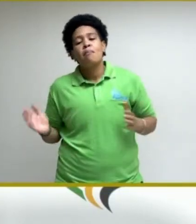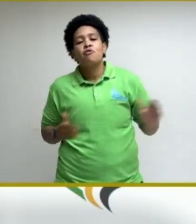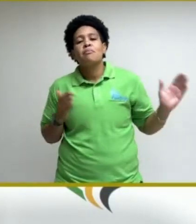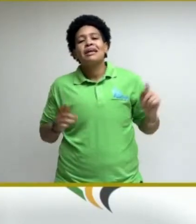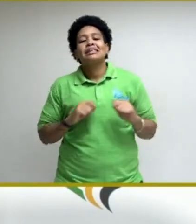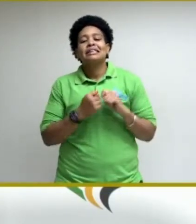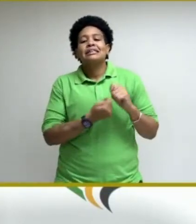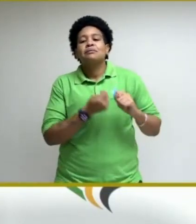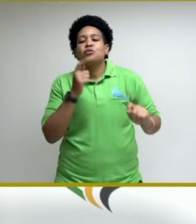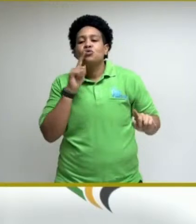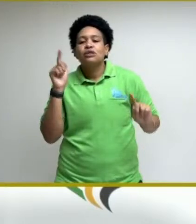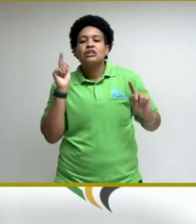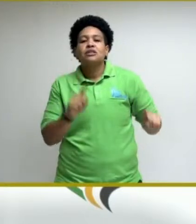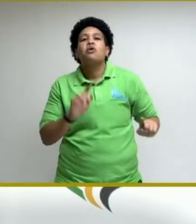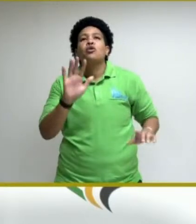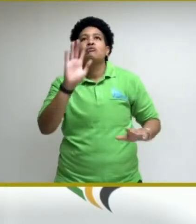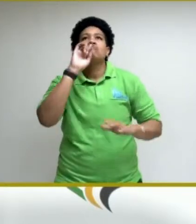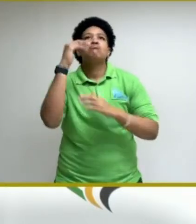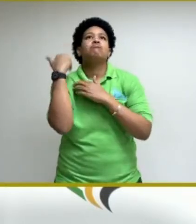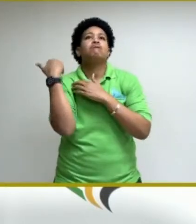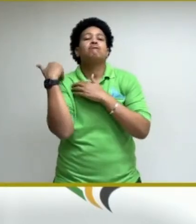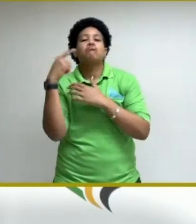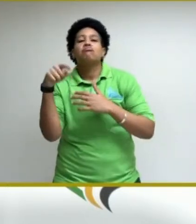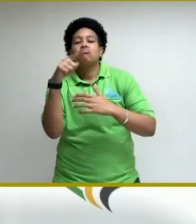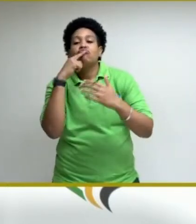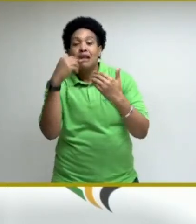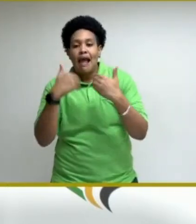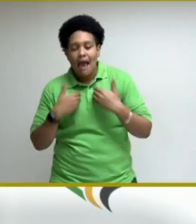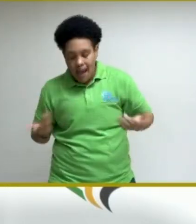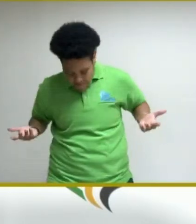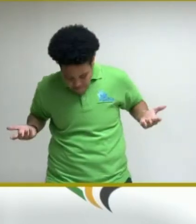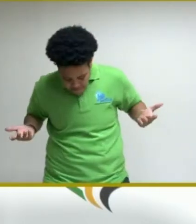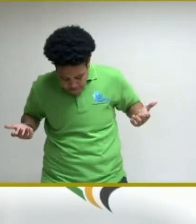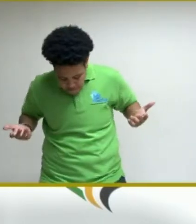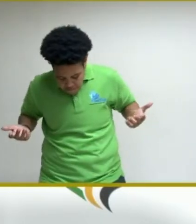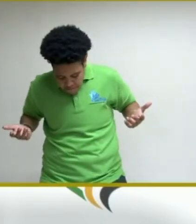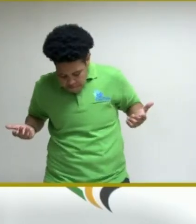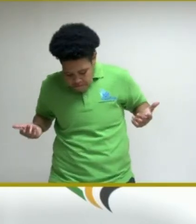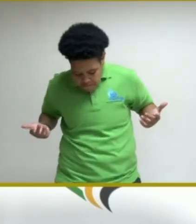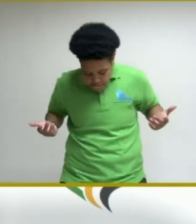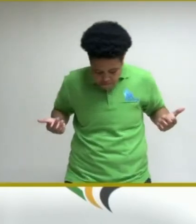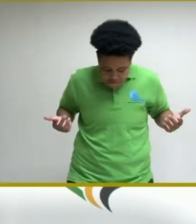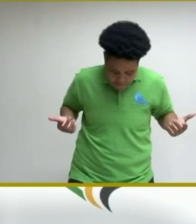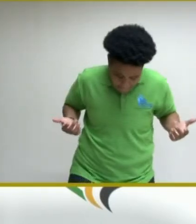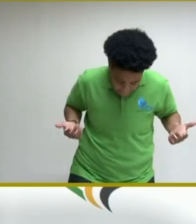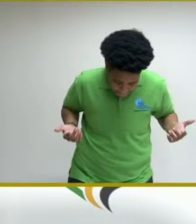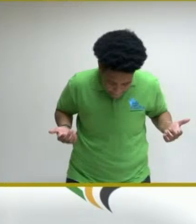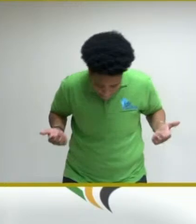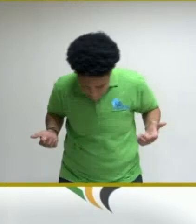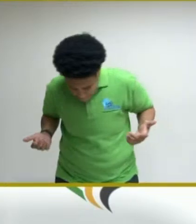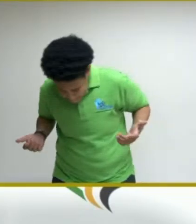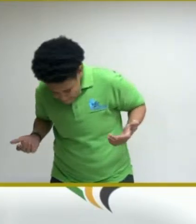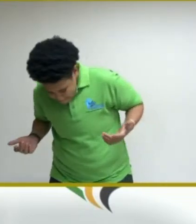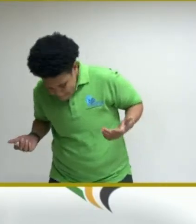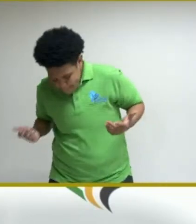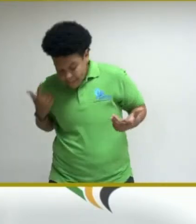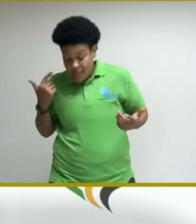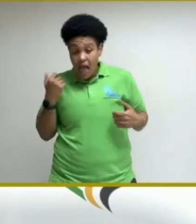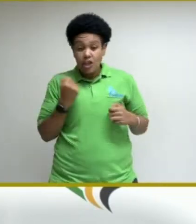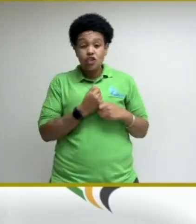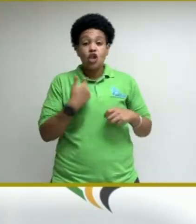to respond to the obligation that they have. Last year, we were not